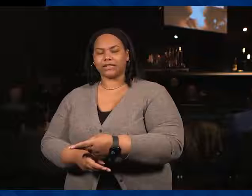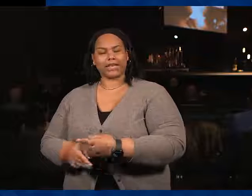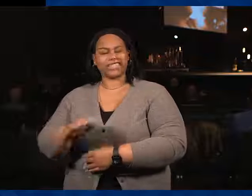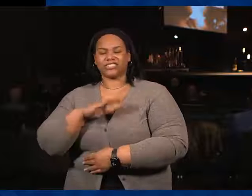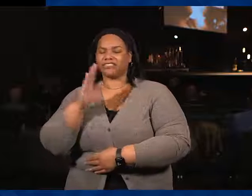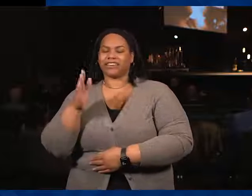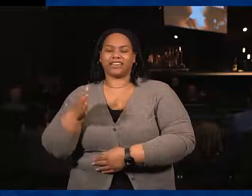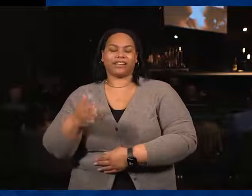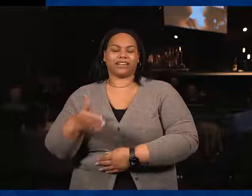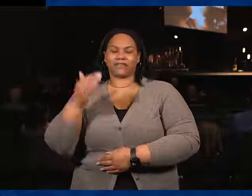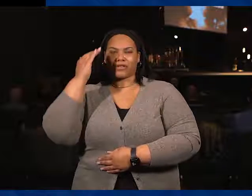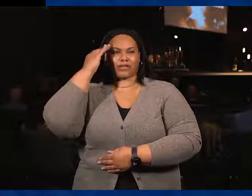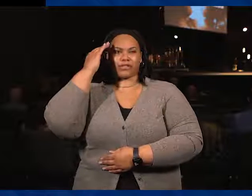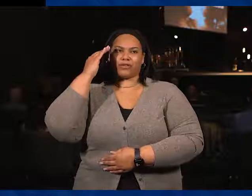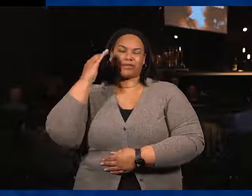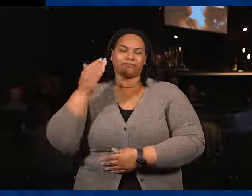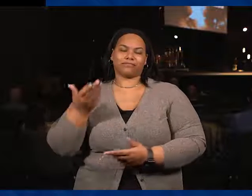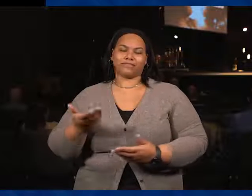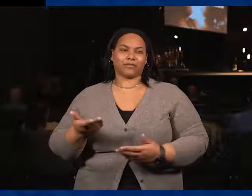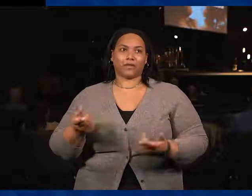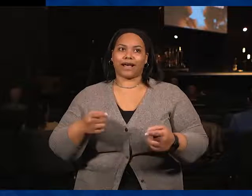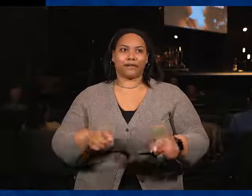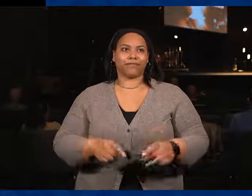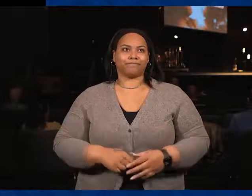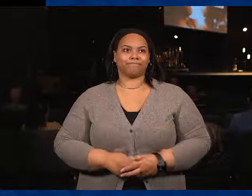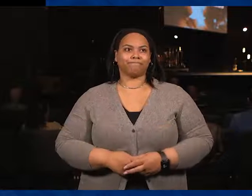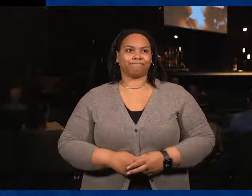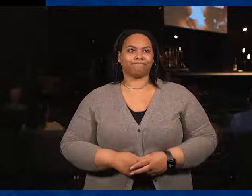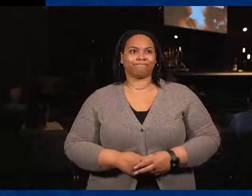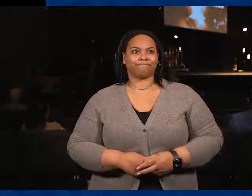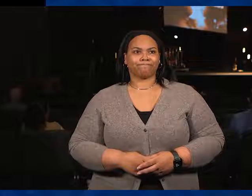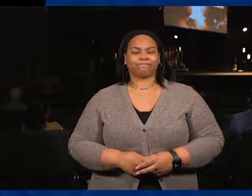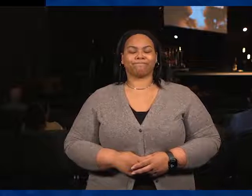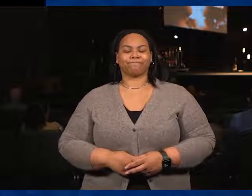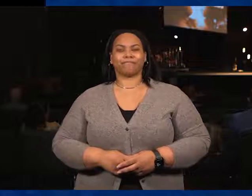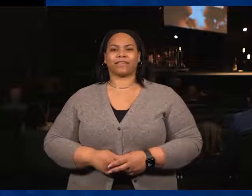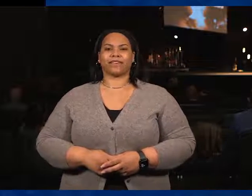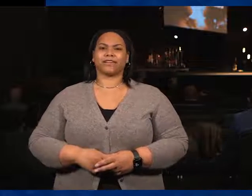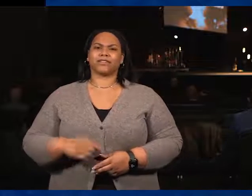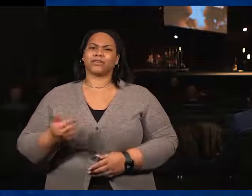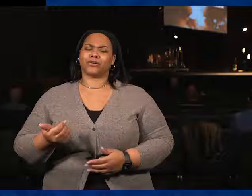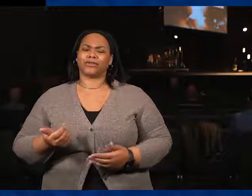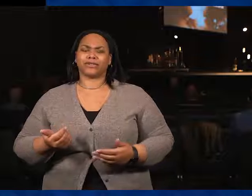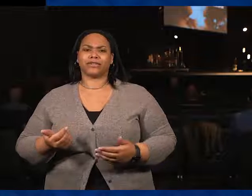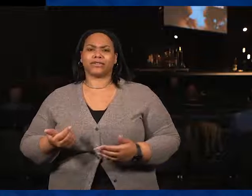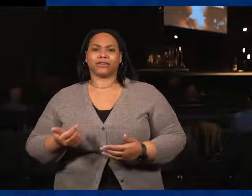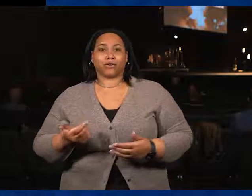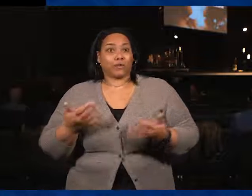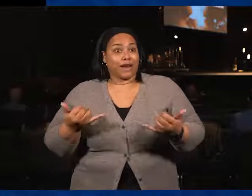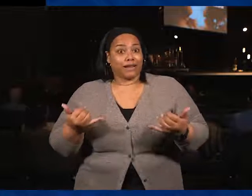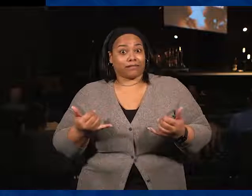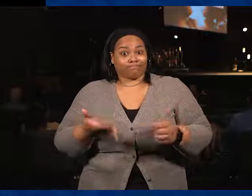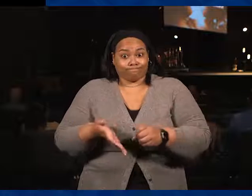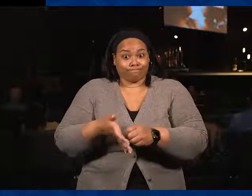thought that you'd have to live through. Can I call the roll this morning? An unprecedented pandemic.